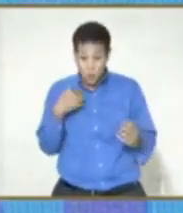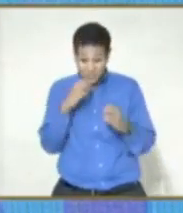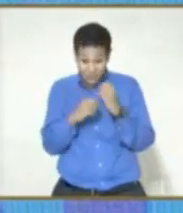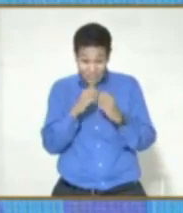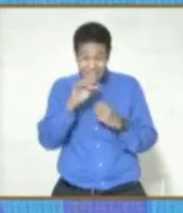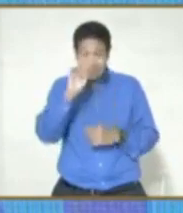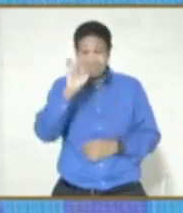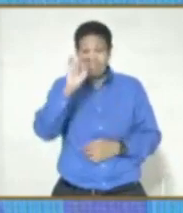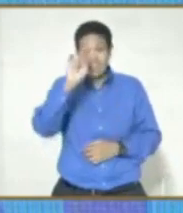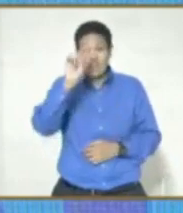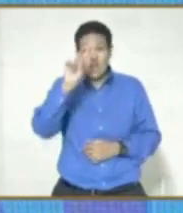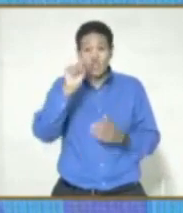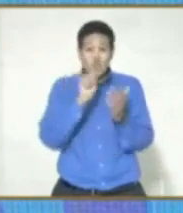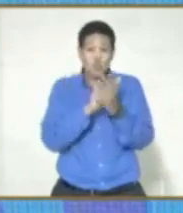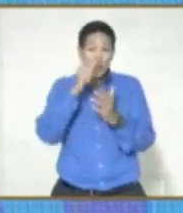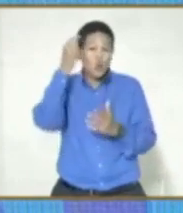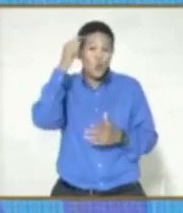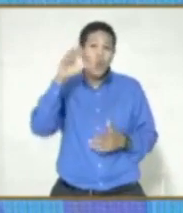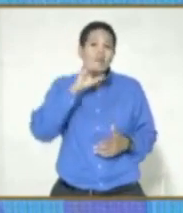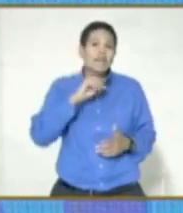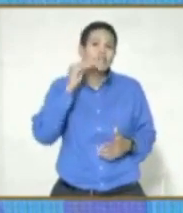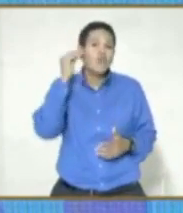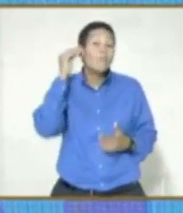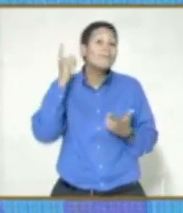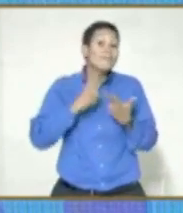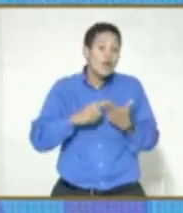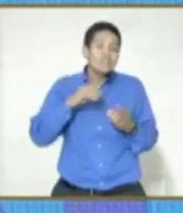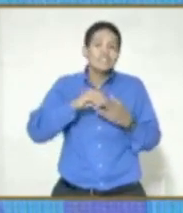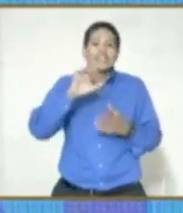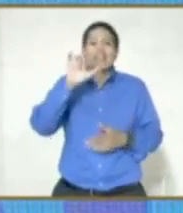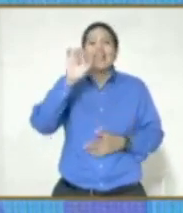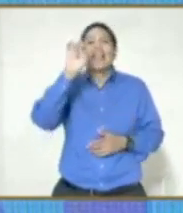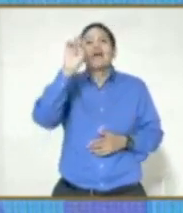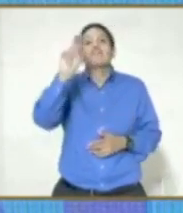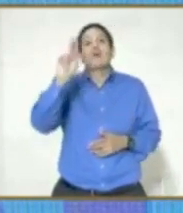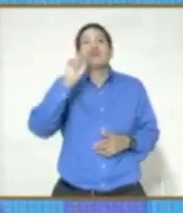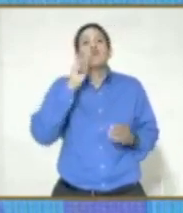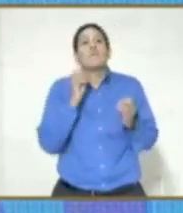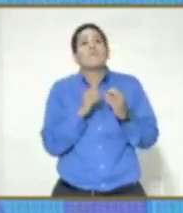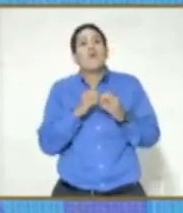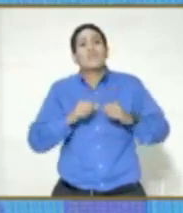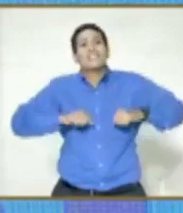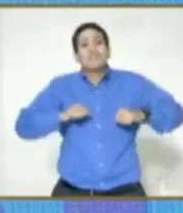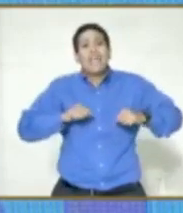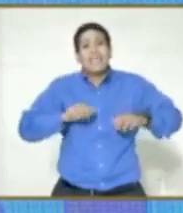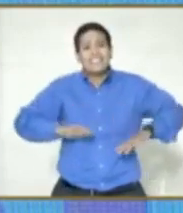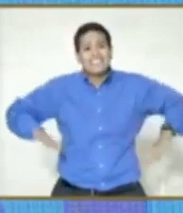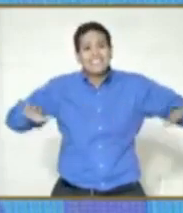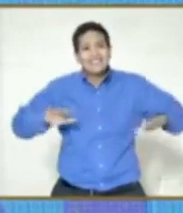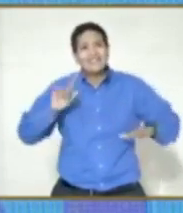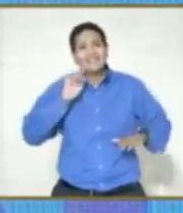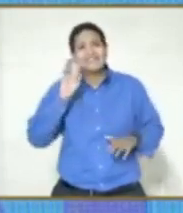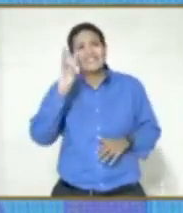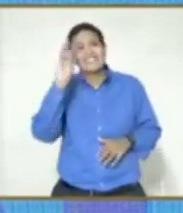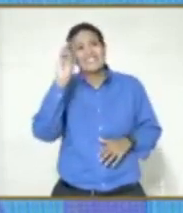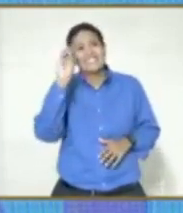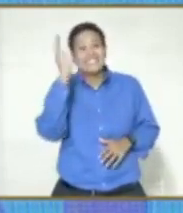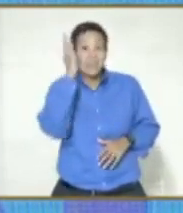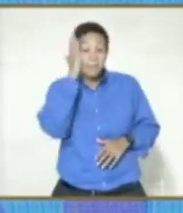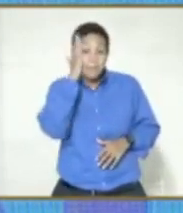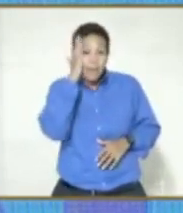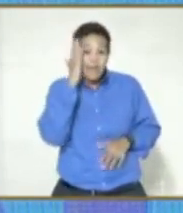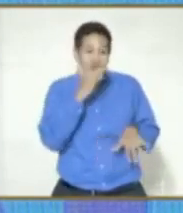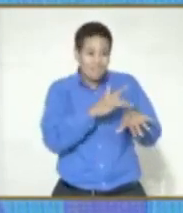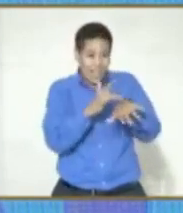Age Home and in Clarendon to at least free up at least 60 bed spaces so